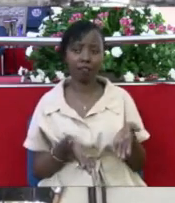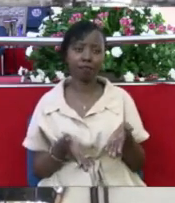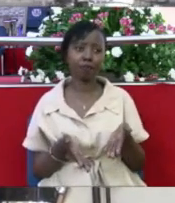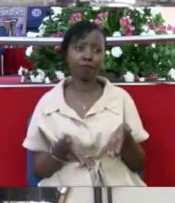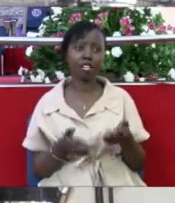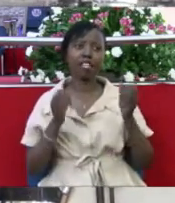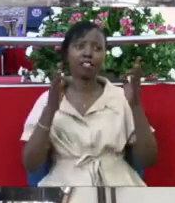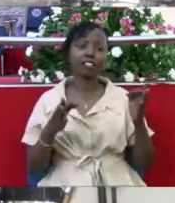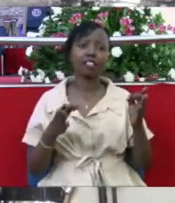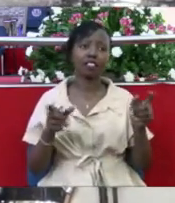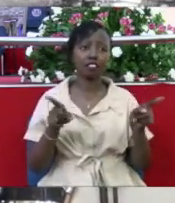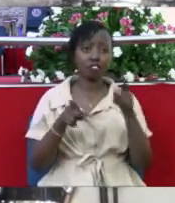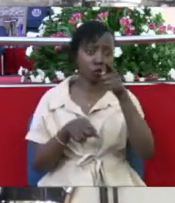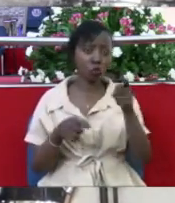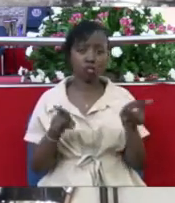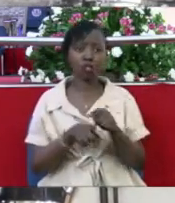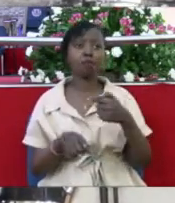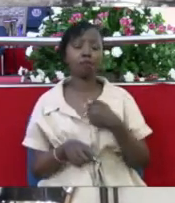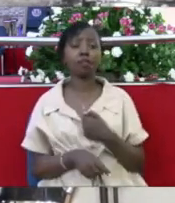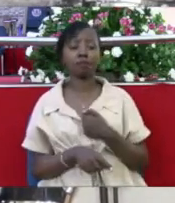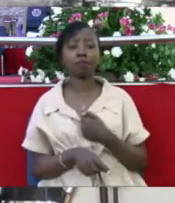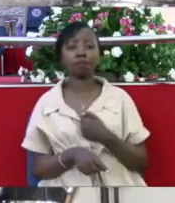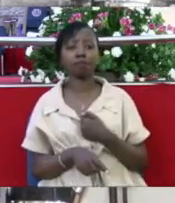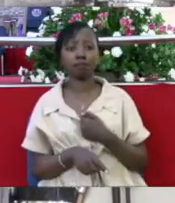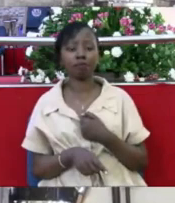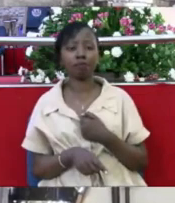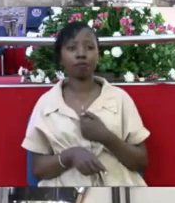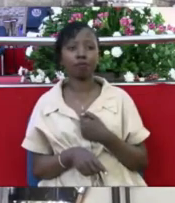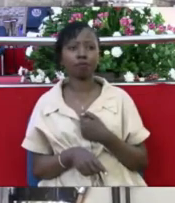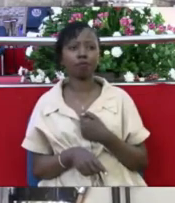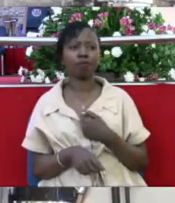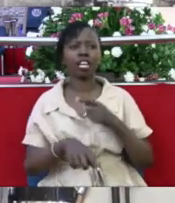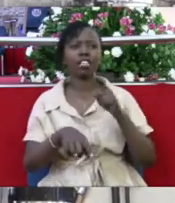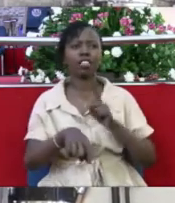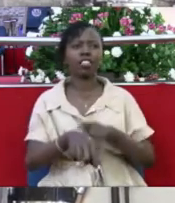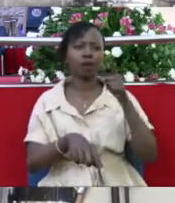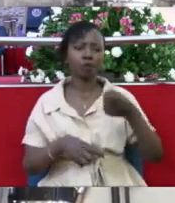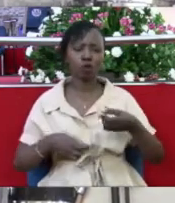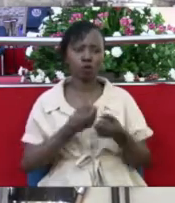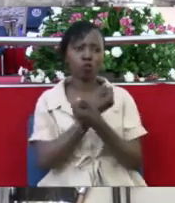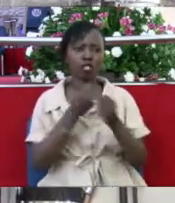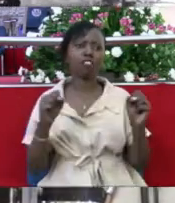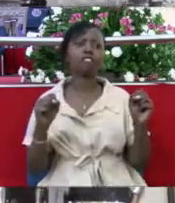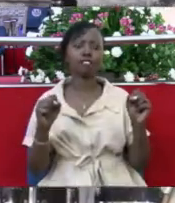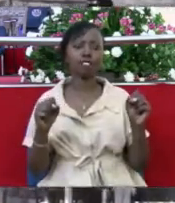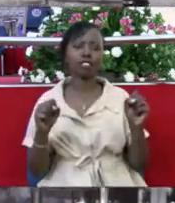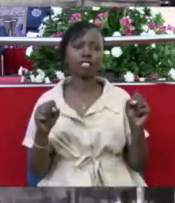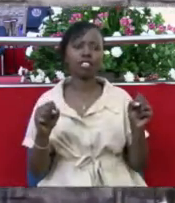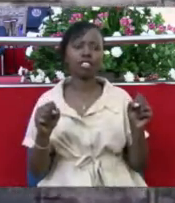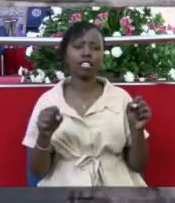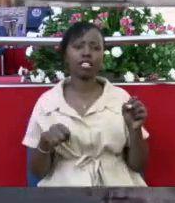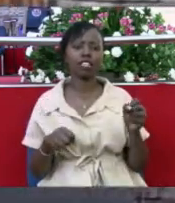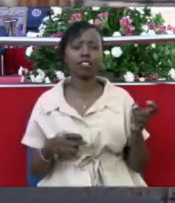if you are like me, na kama wewe uko wewe ni kama mimi, the day you got born again, siku uliokoka, the day you gave your life